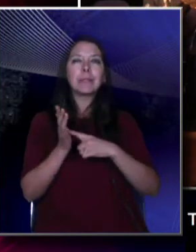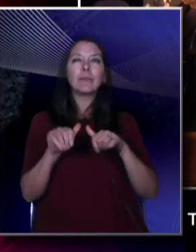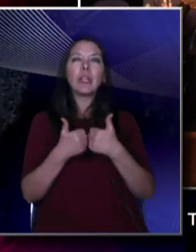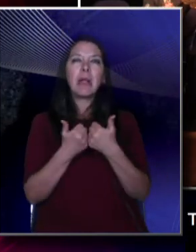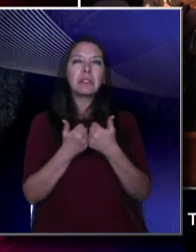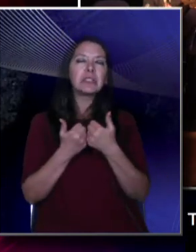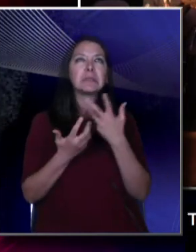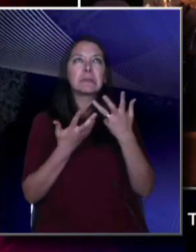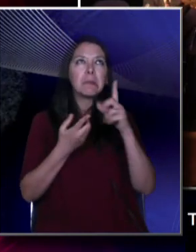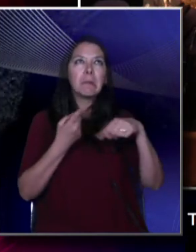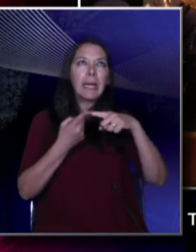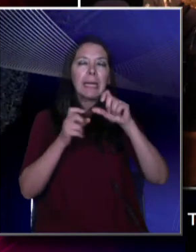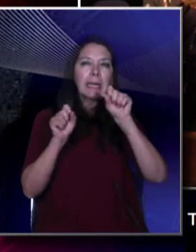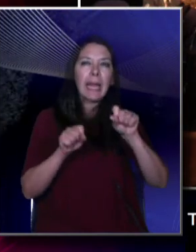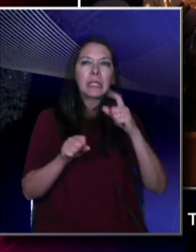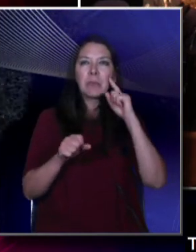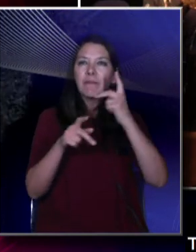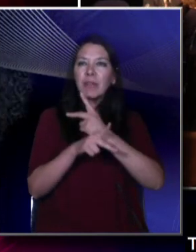this out.